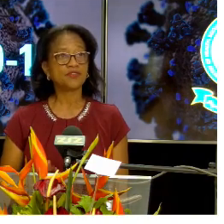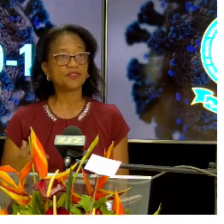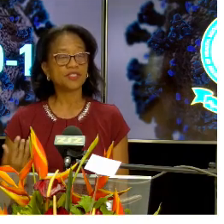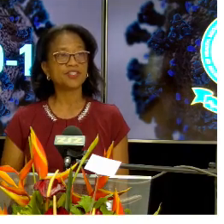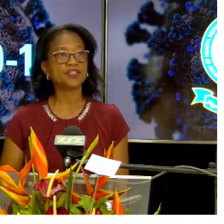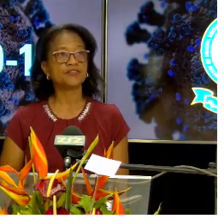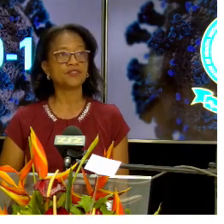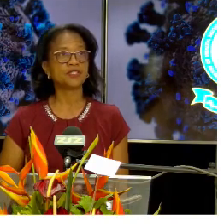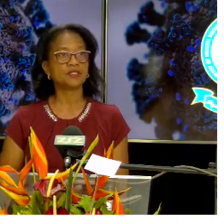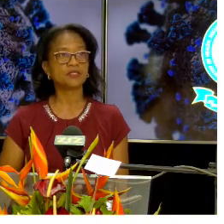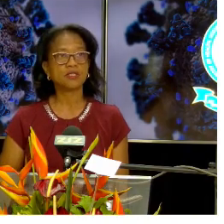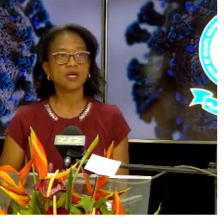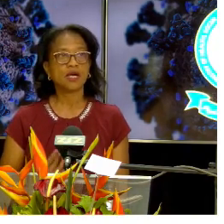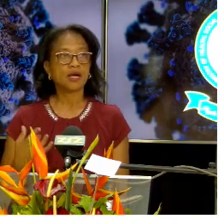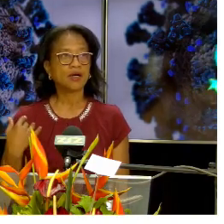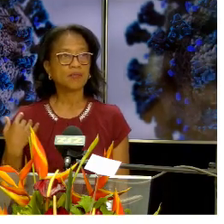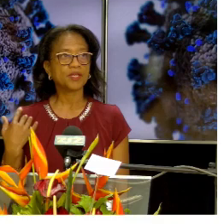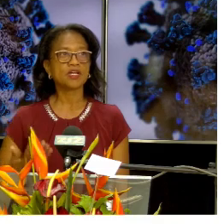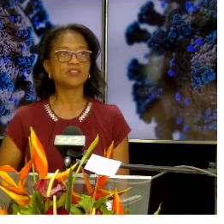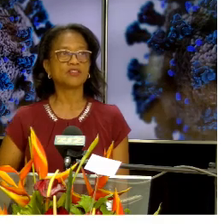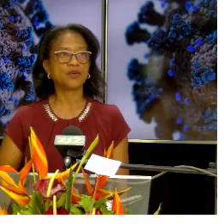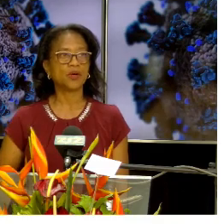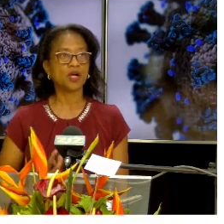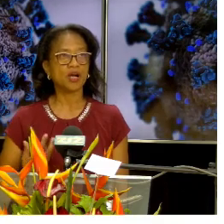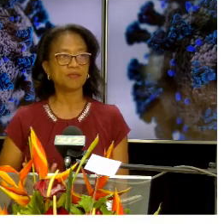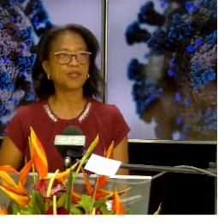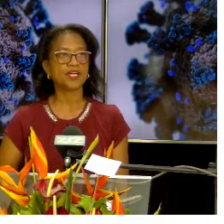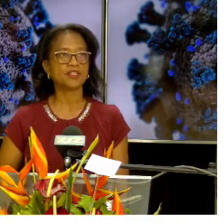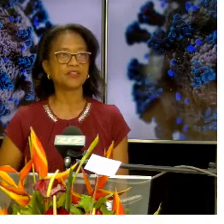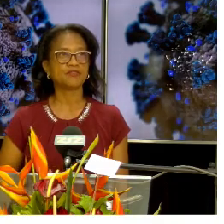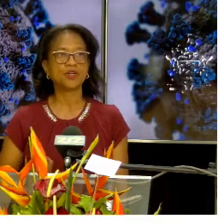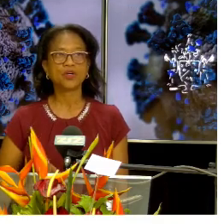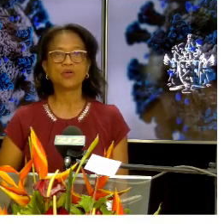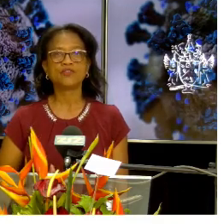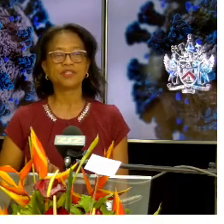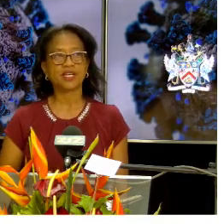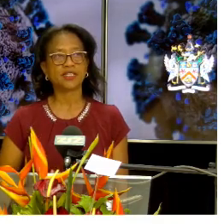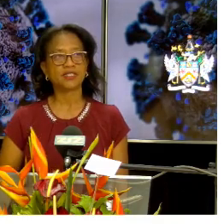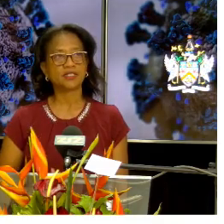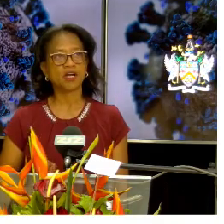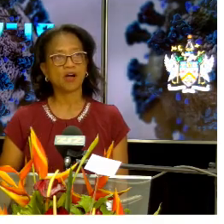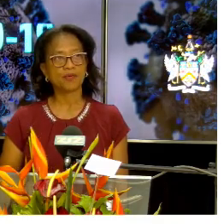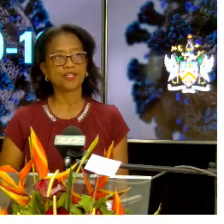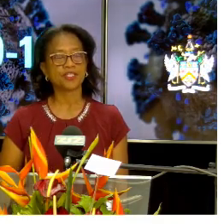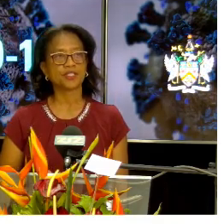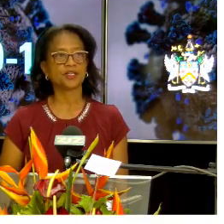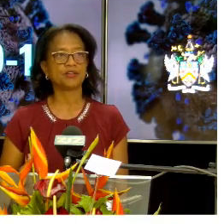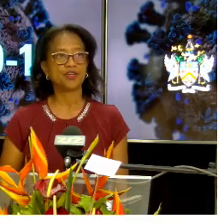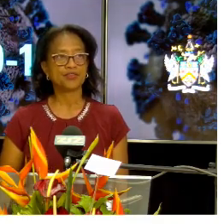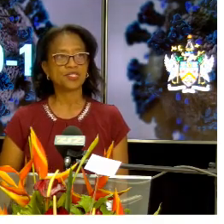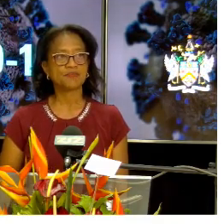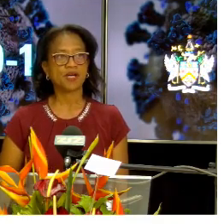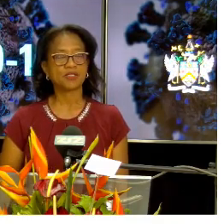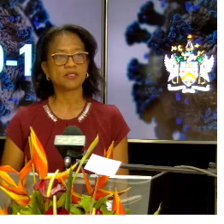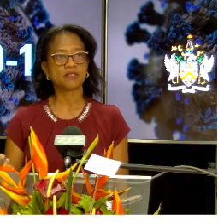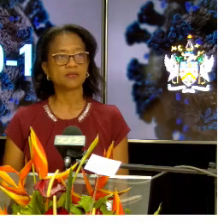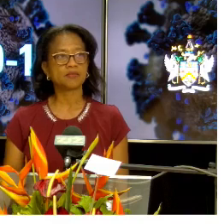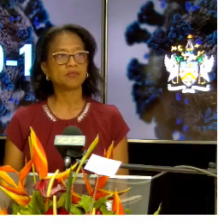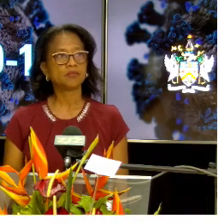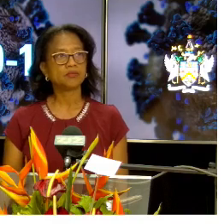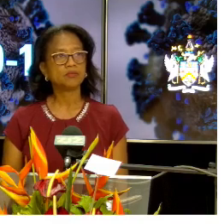and we've achieved this because of our comprehensive COVID-19 operational